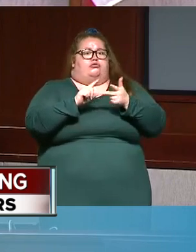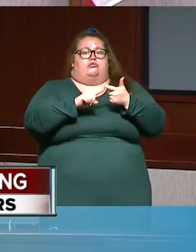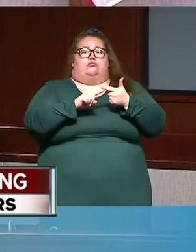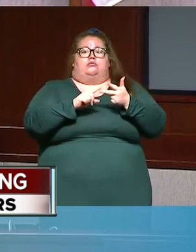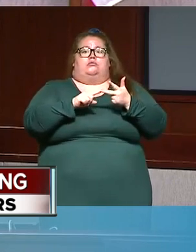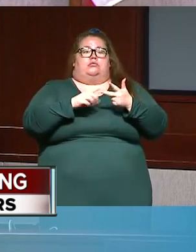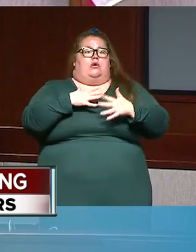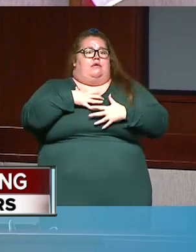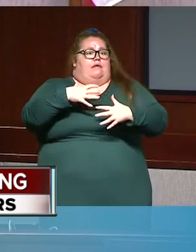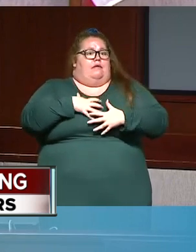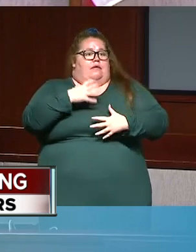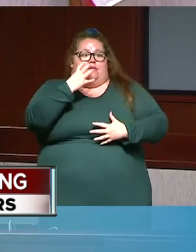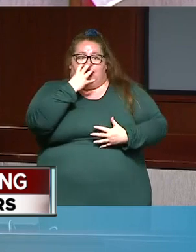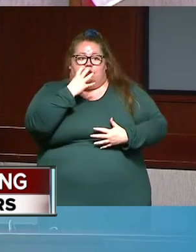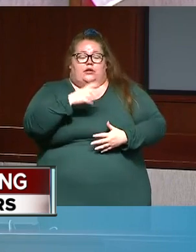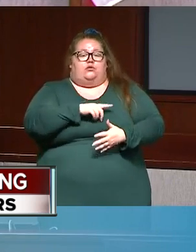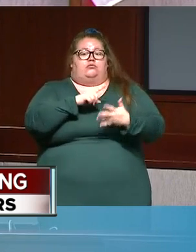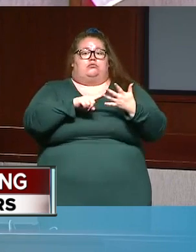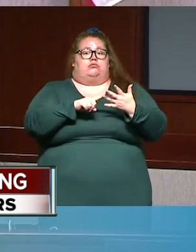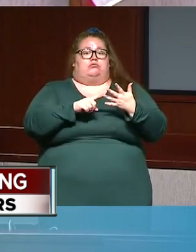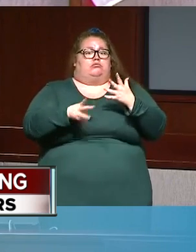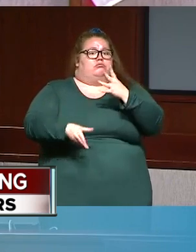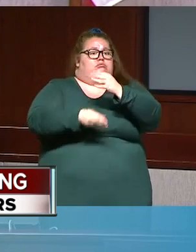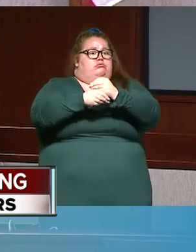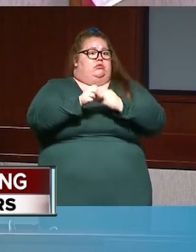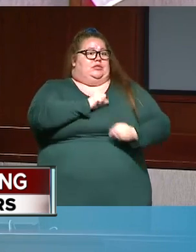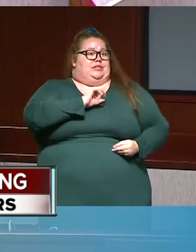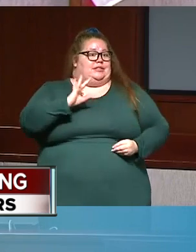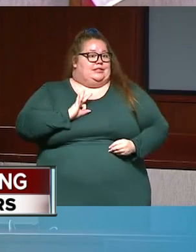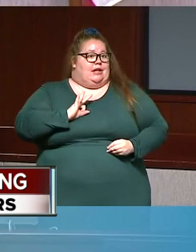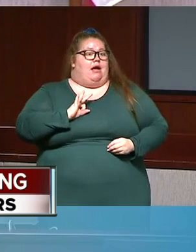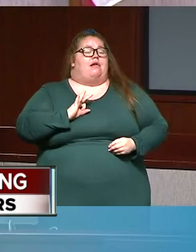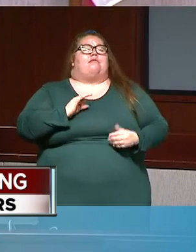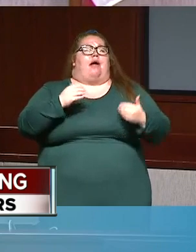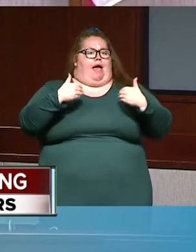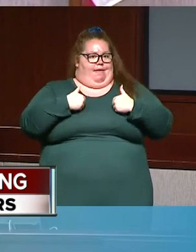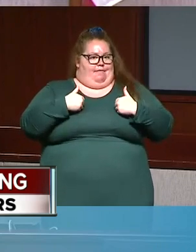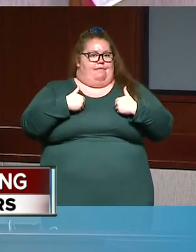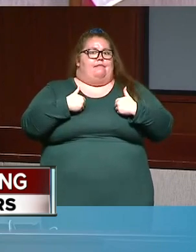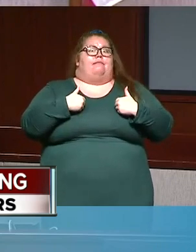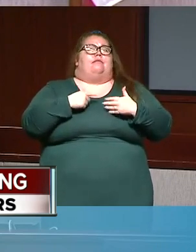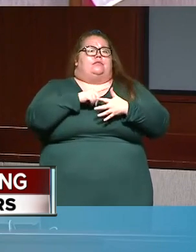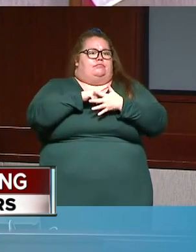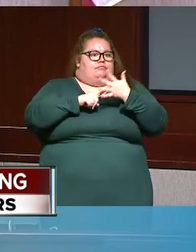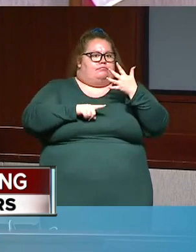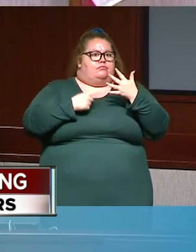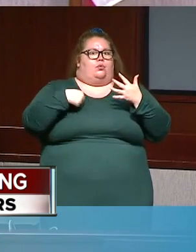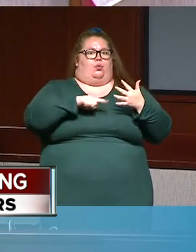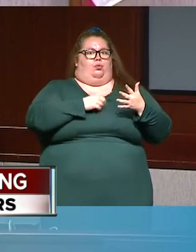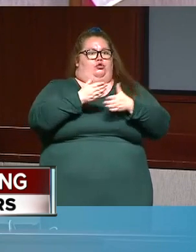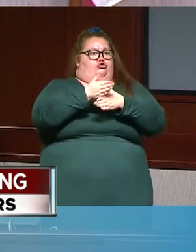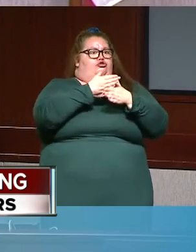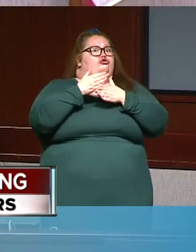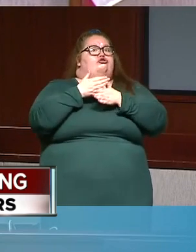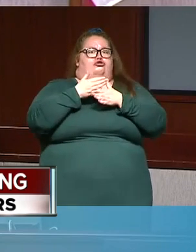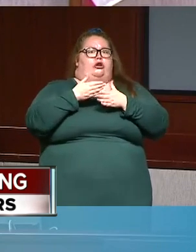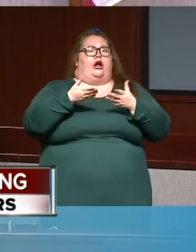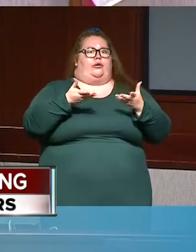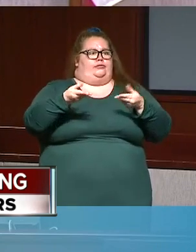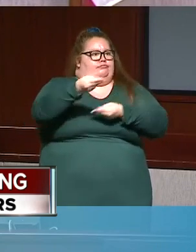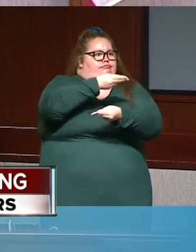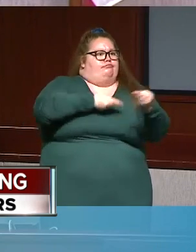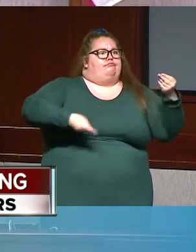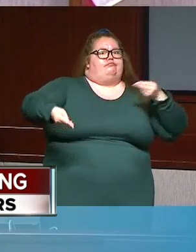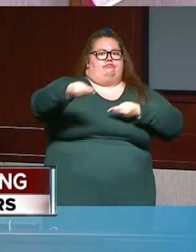are training additional staff to care for those patients. We are sharing resources amongst each other in the community